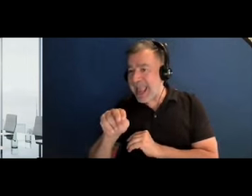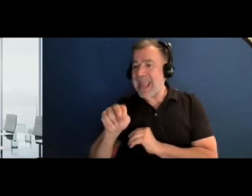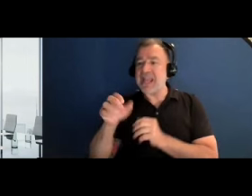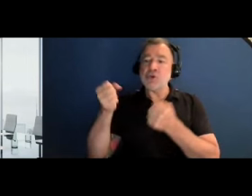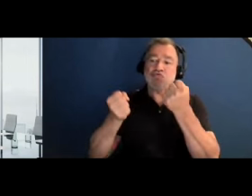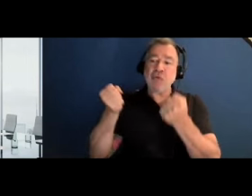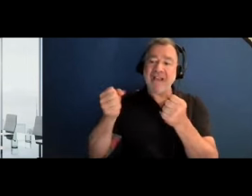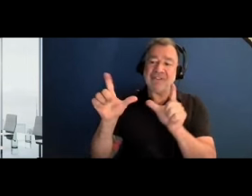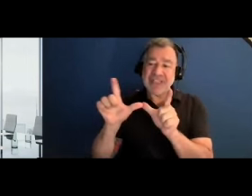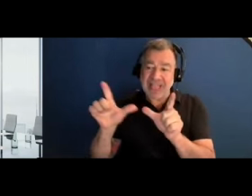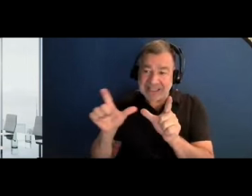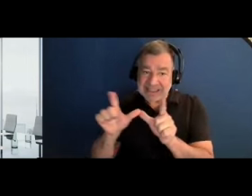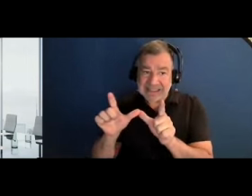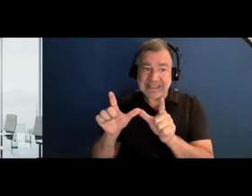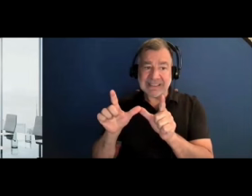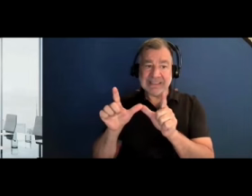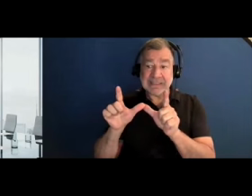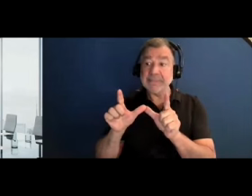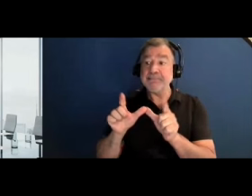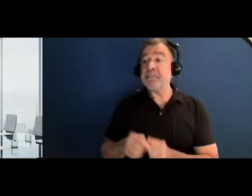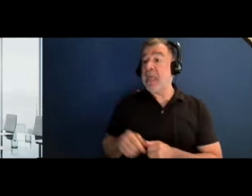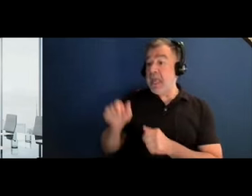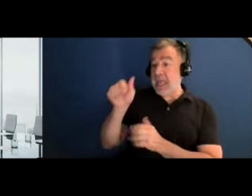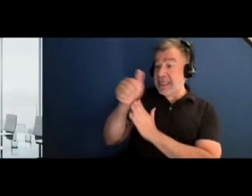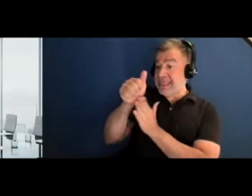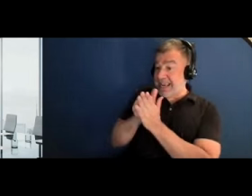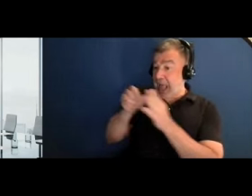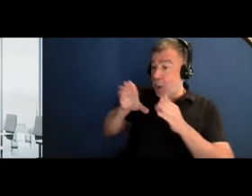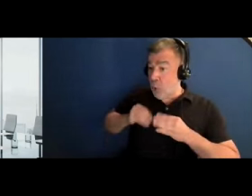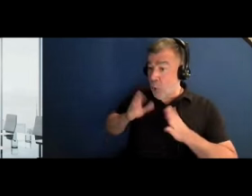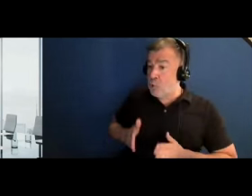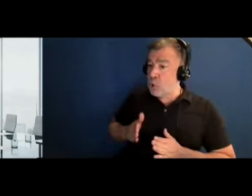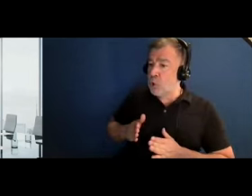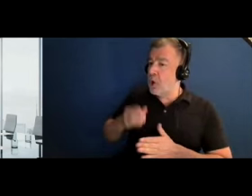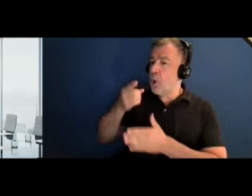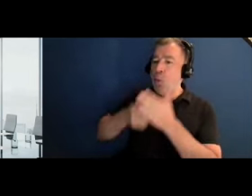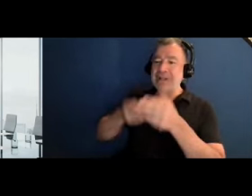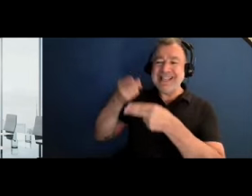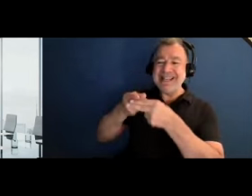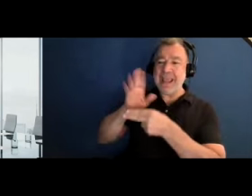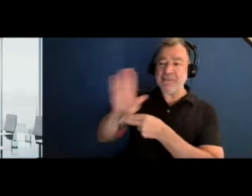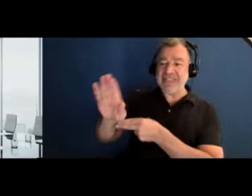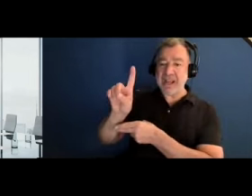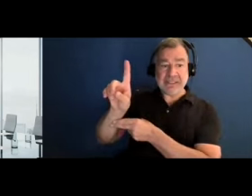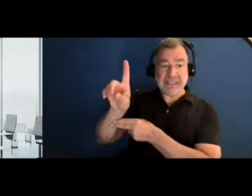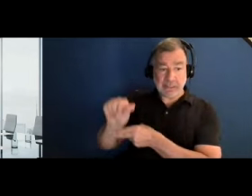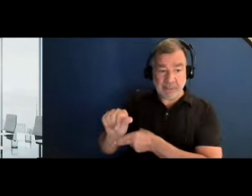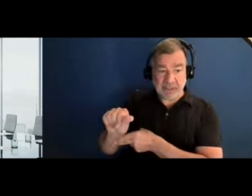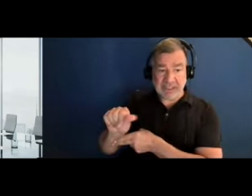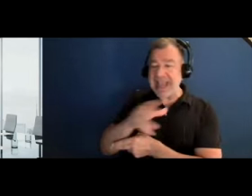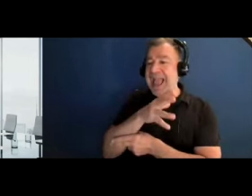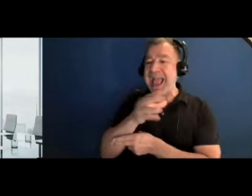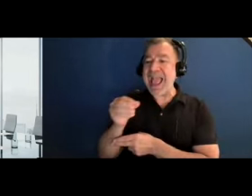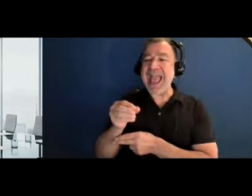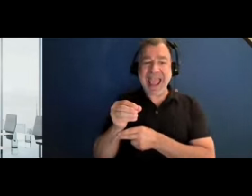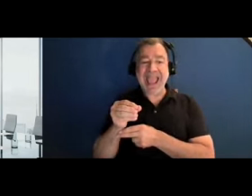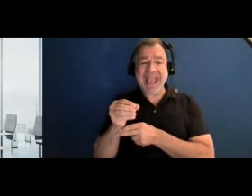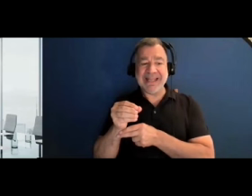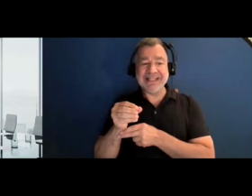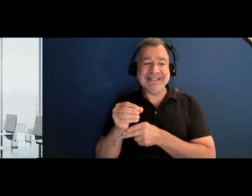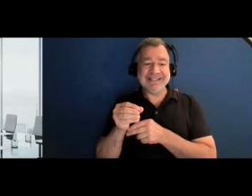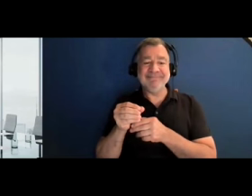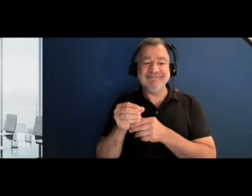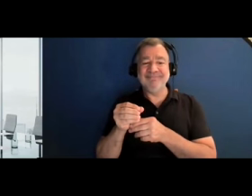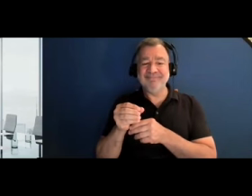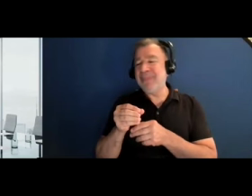address, the account owner's disability, and then the basis under which ABLE eligibility is declared, which we reviewed in a